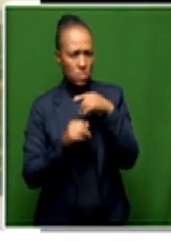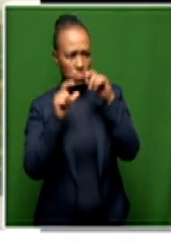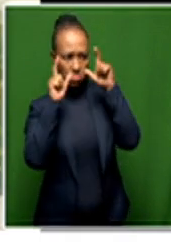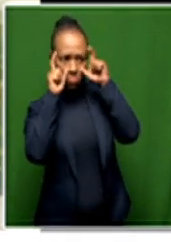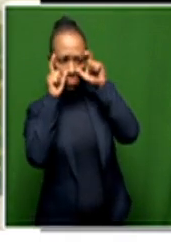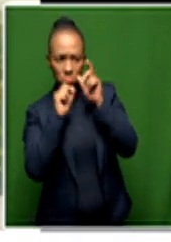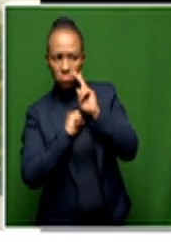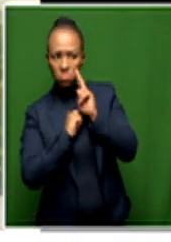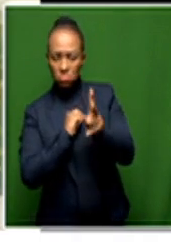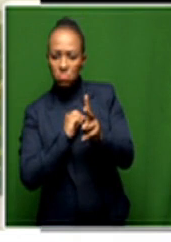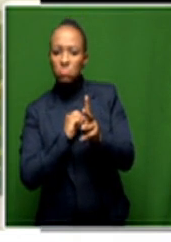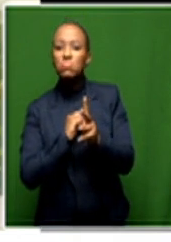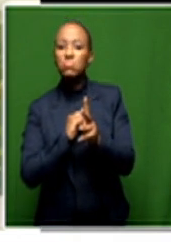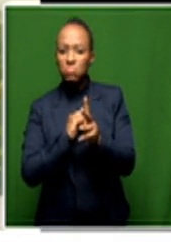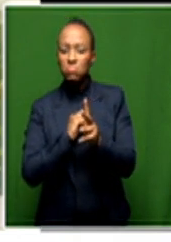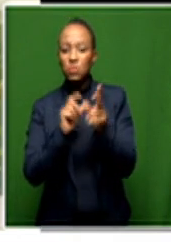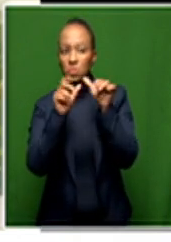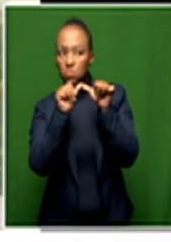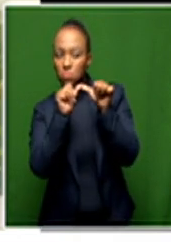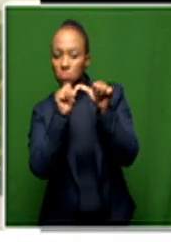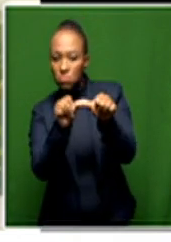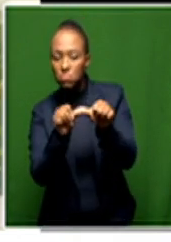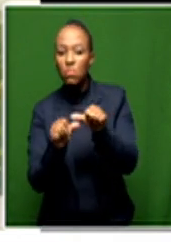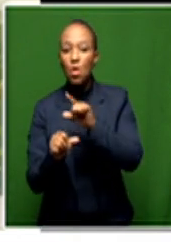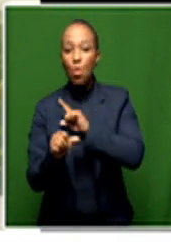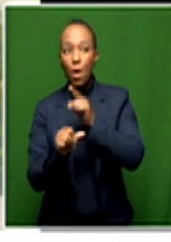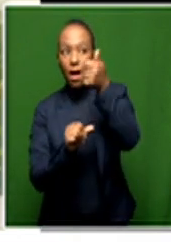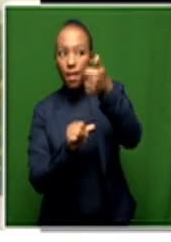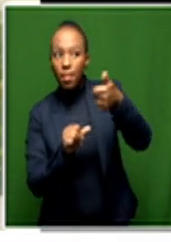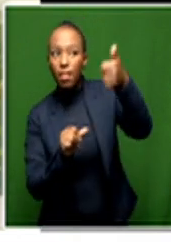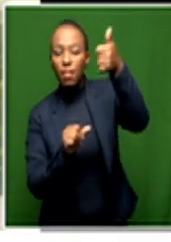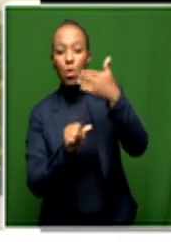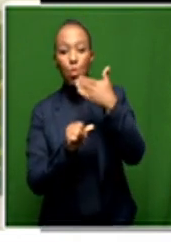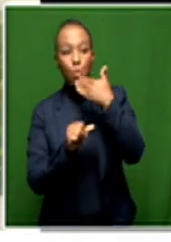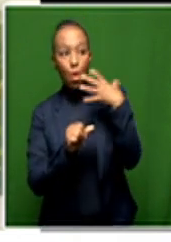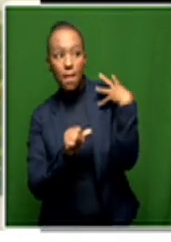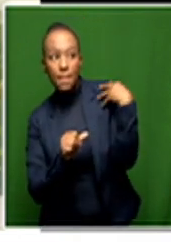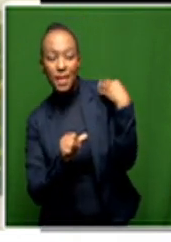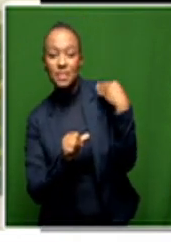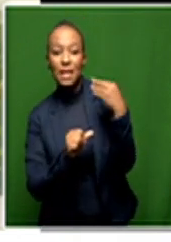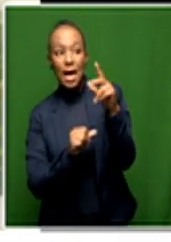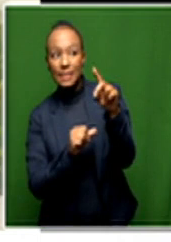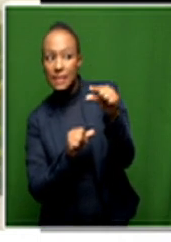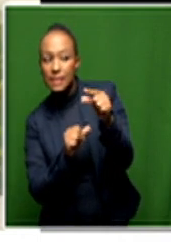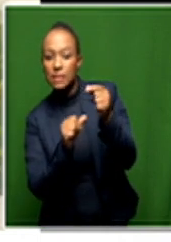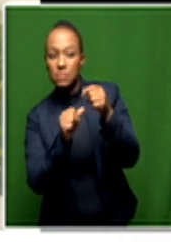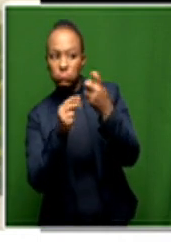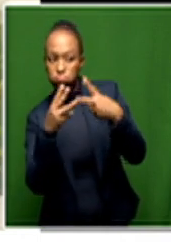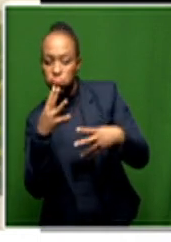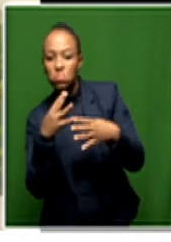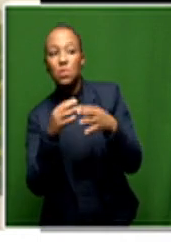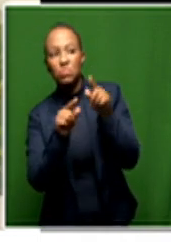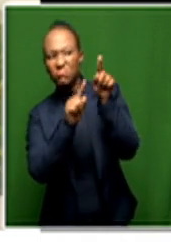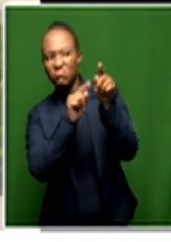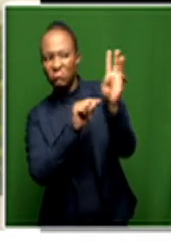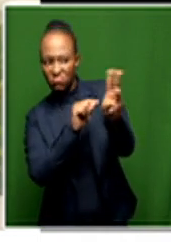on the ball, and we have to continuously remind the executive and the administrators of their fiduciary responsibilities.